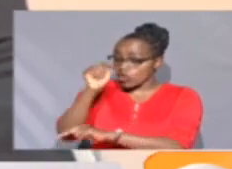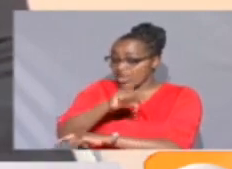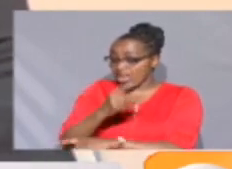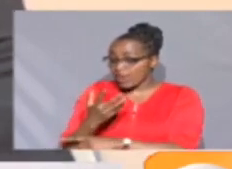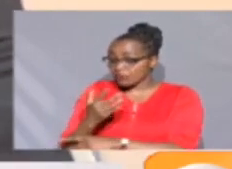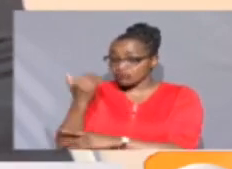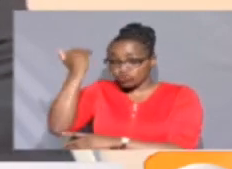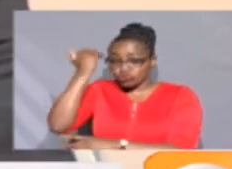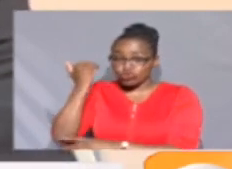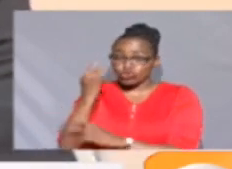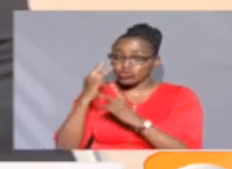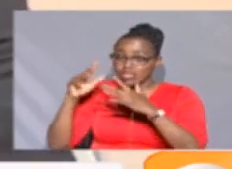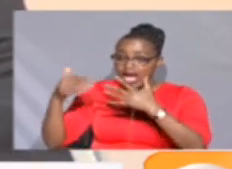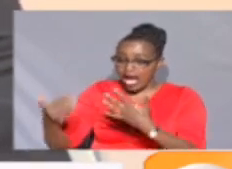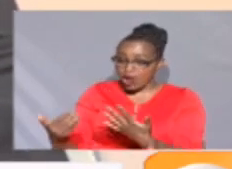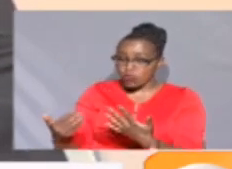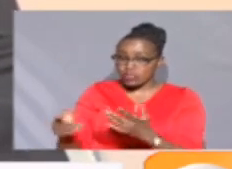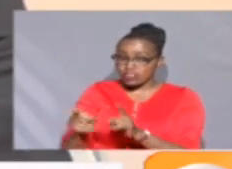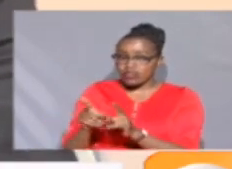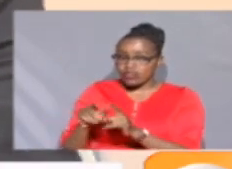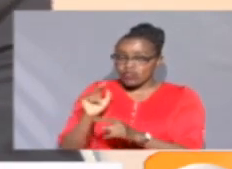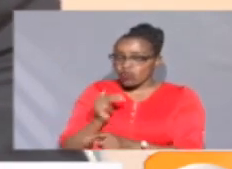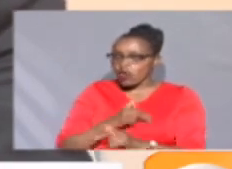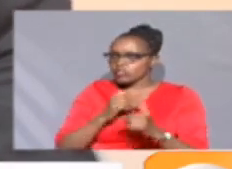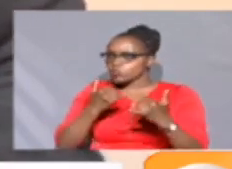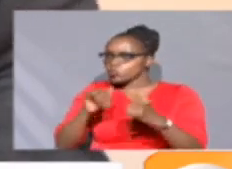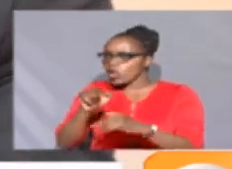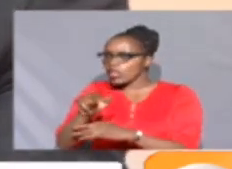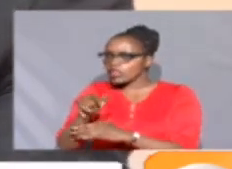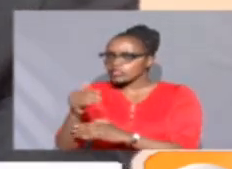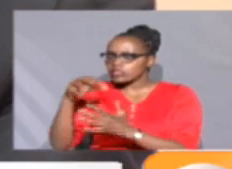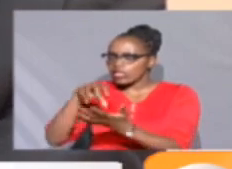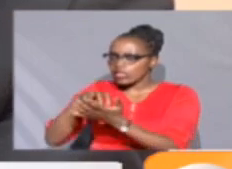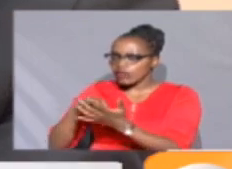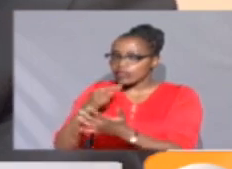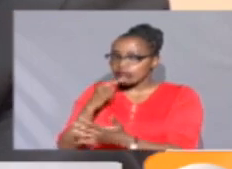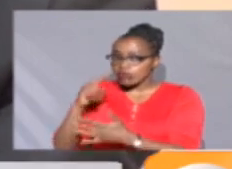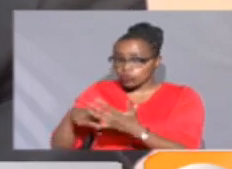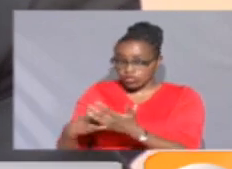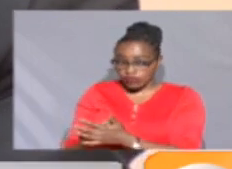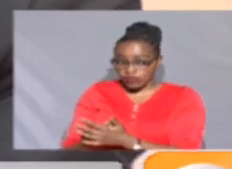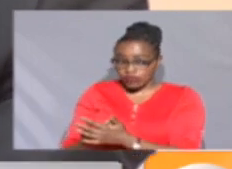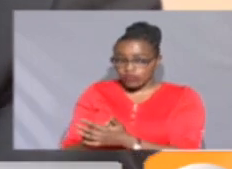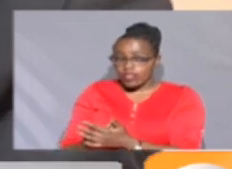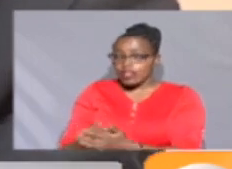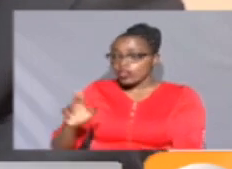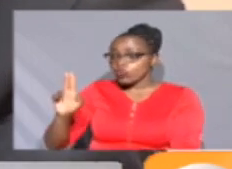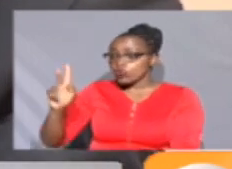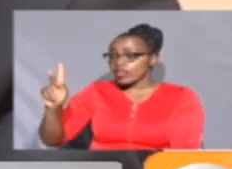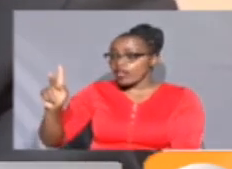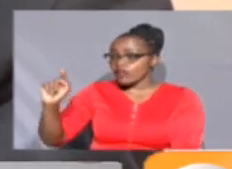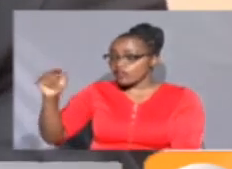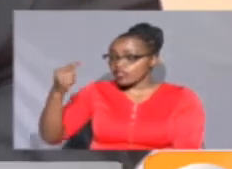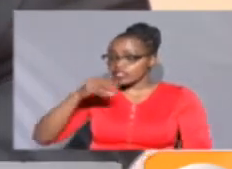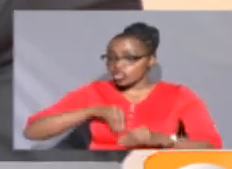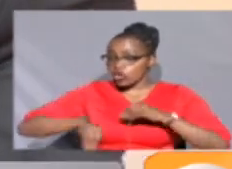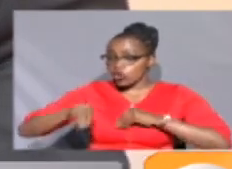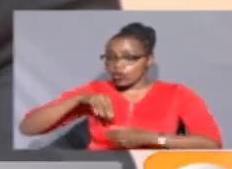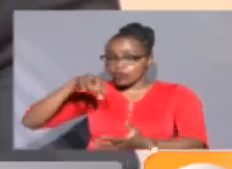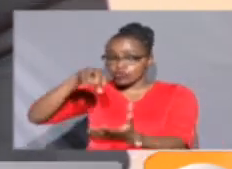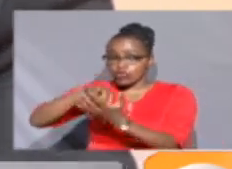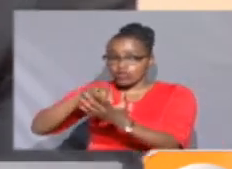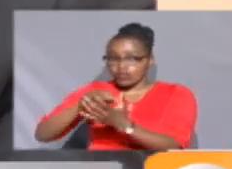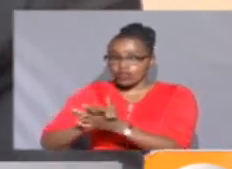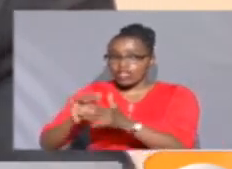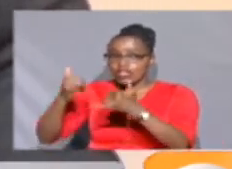at how long it takes then for us to try these cases. Do I tell you something? In the United Kingdom, first corruption cases